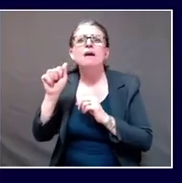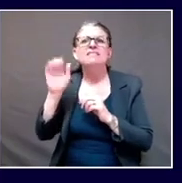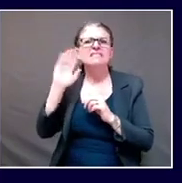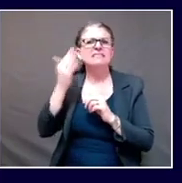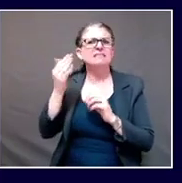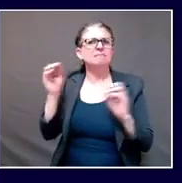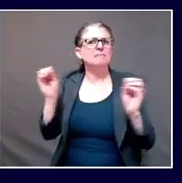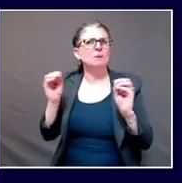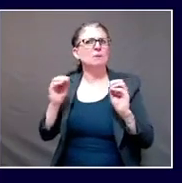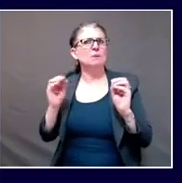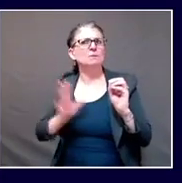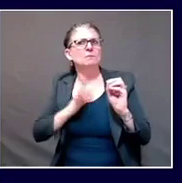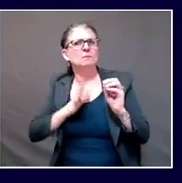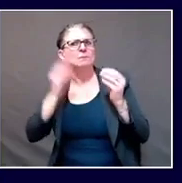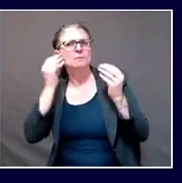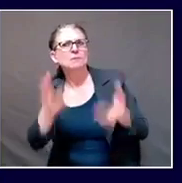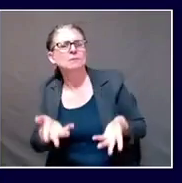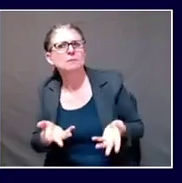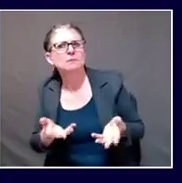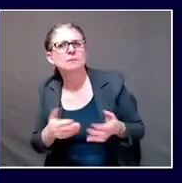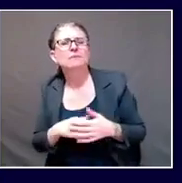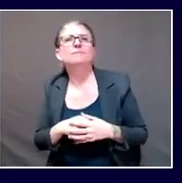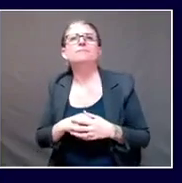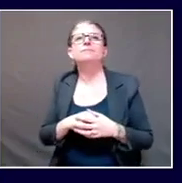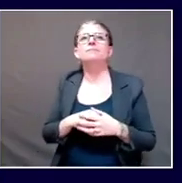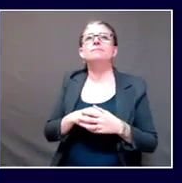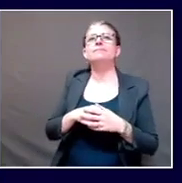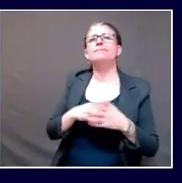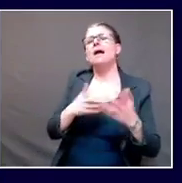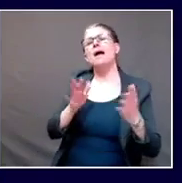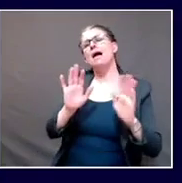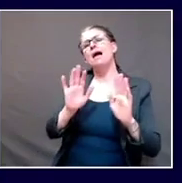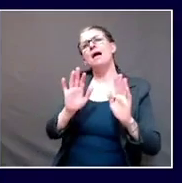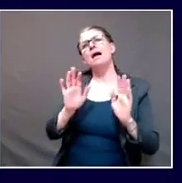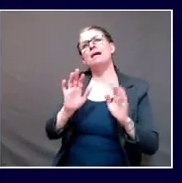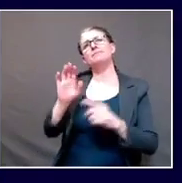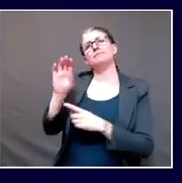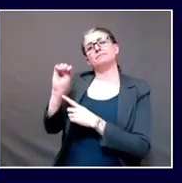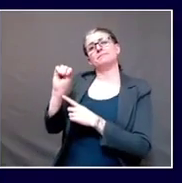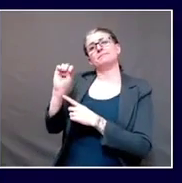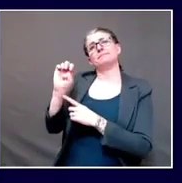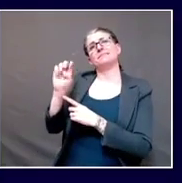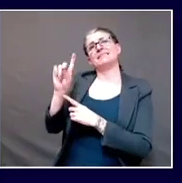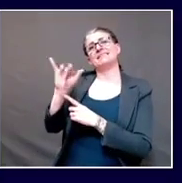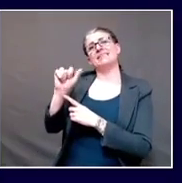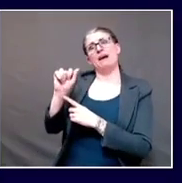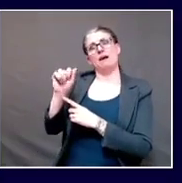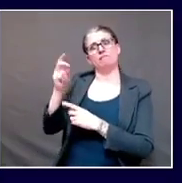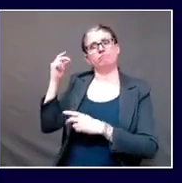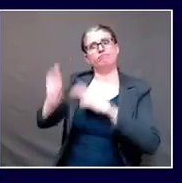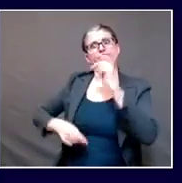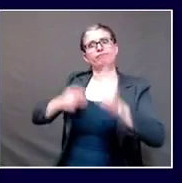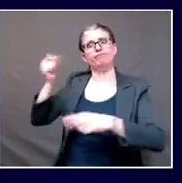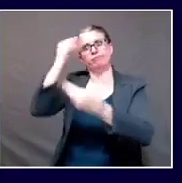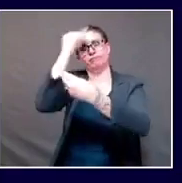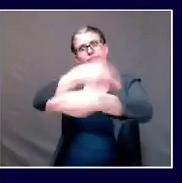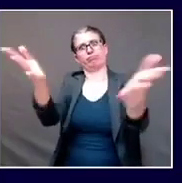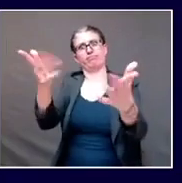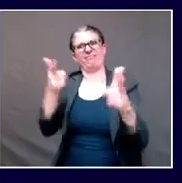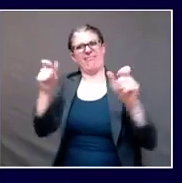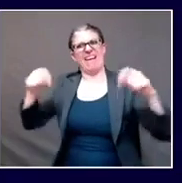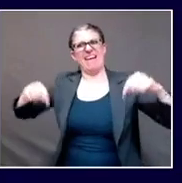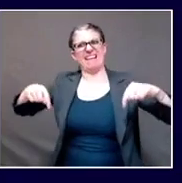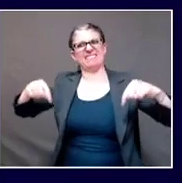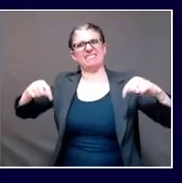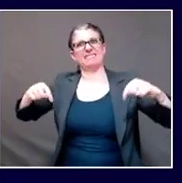The media is the quickest way, isn't it? think. Go ahead. It's sorry, governor. Yeah. So we have a number of ways that we communicate with businesses across the